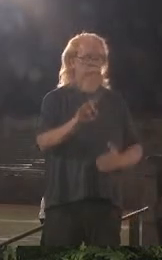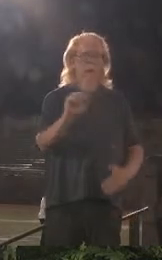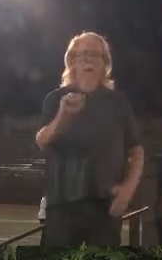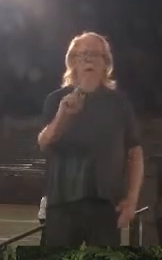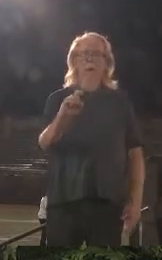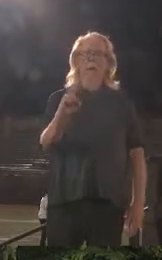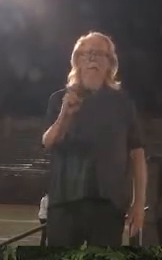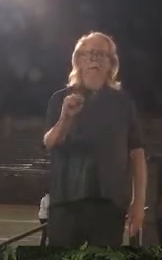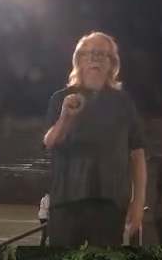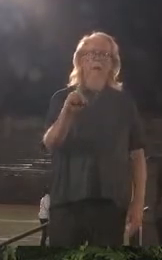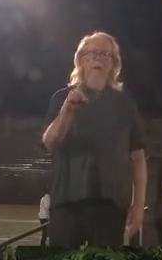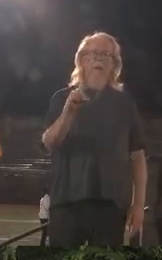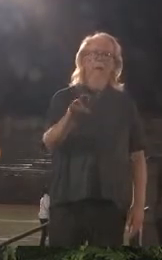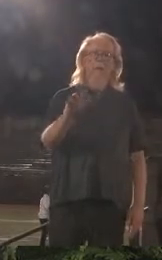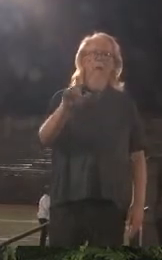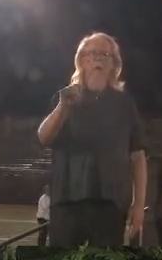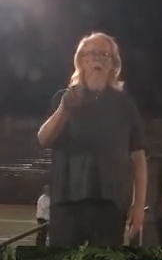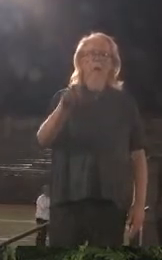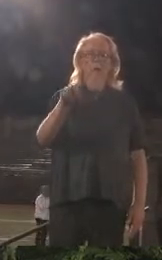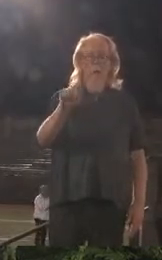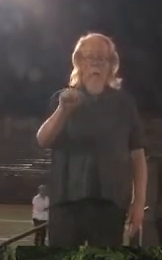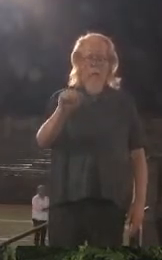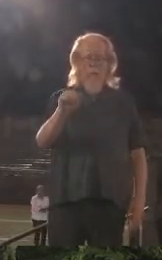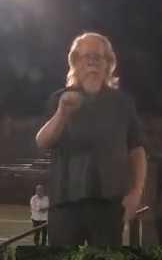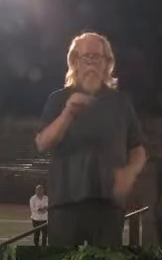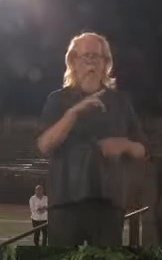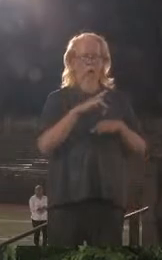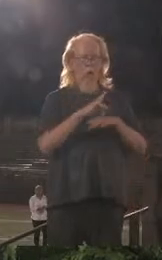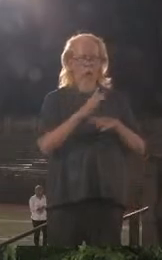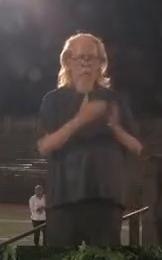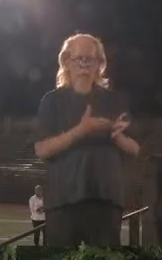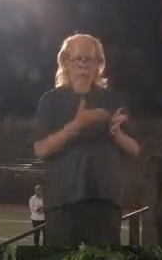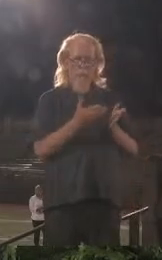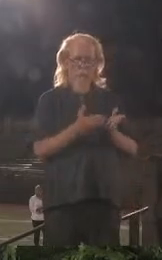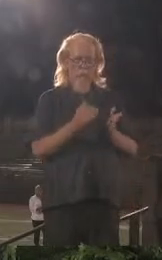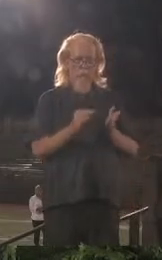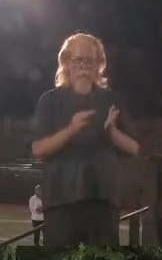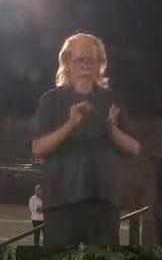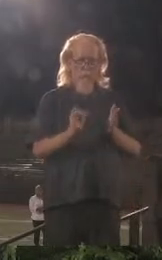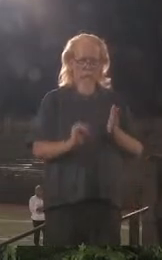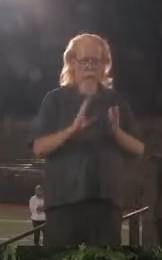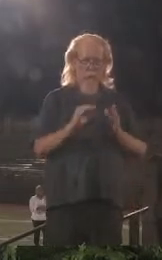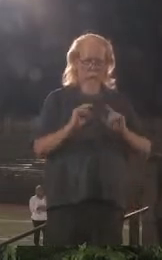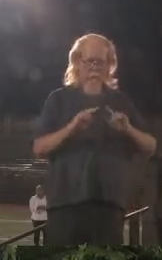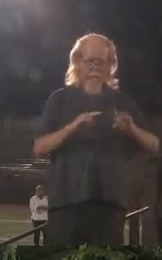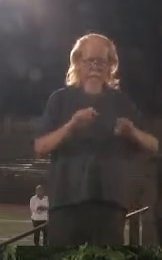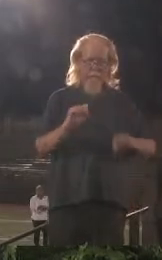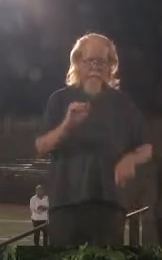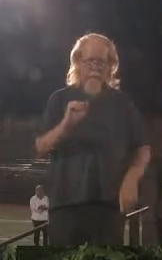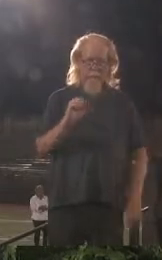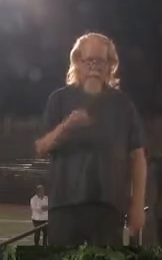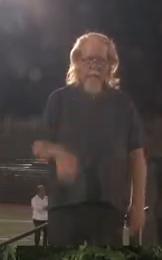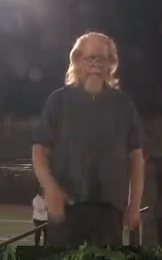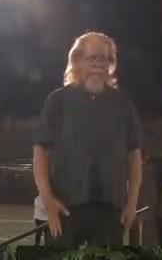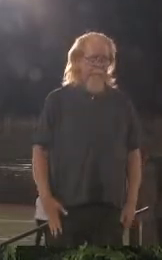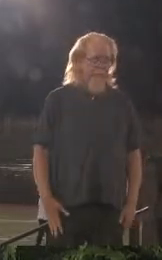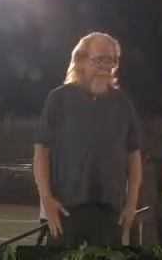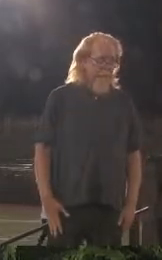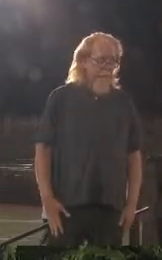Alexander Lee Lara earned a certification as a security officer and will be attending San Antonio College.